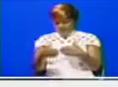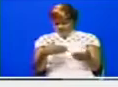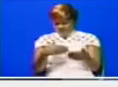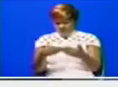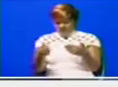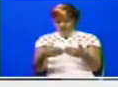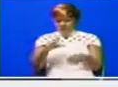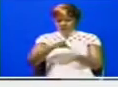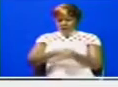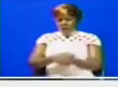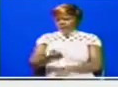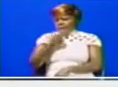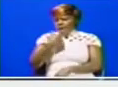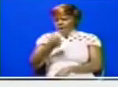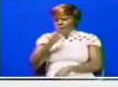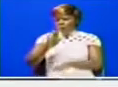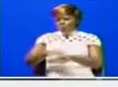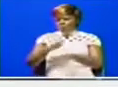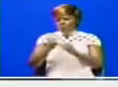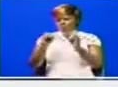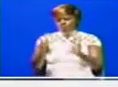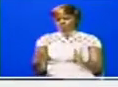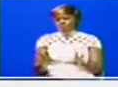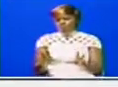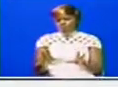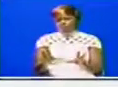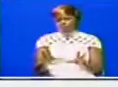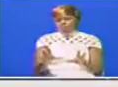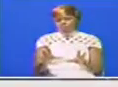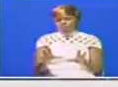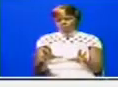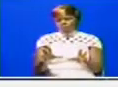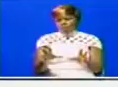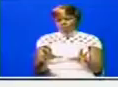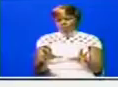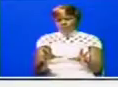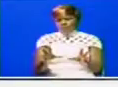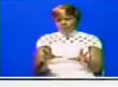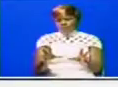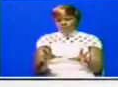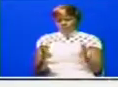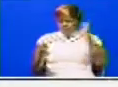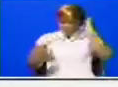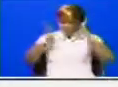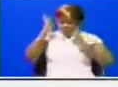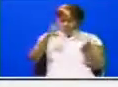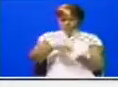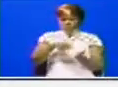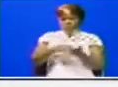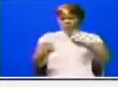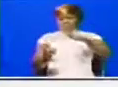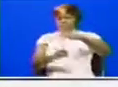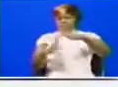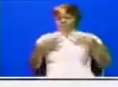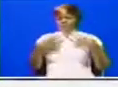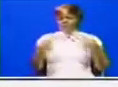don't seek appropriate treatment, especially in middle-income countries such as Kenya. This worrying rate has led the Ministry of